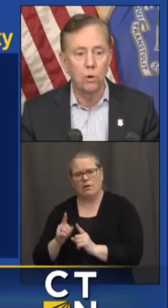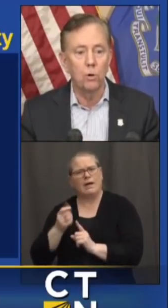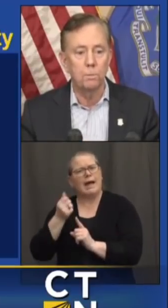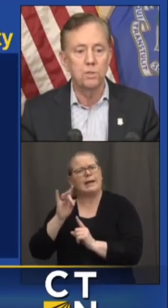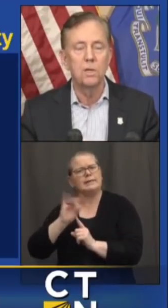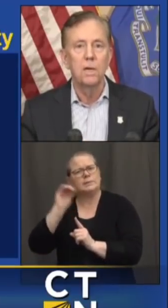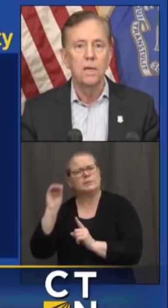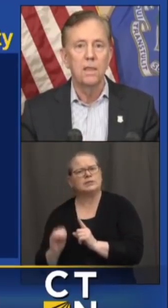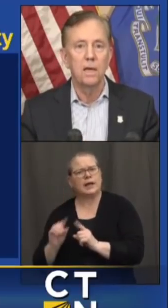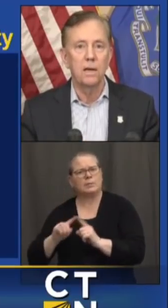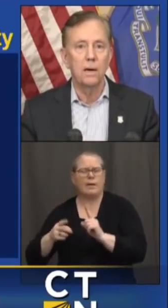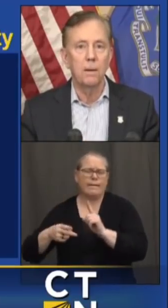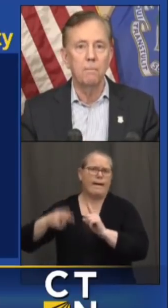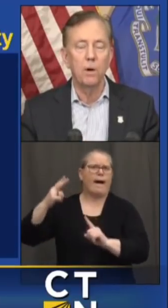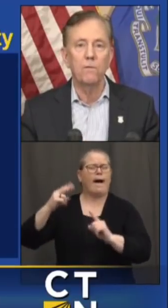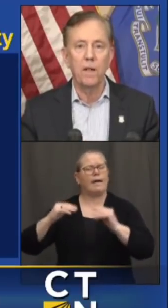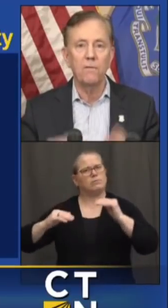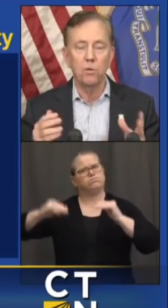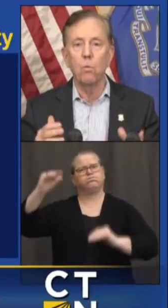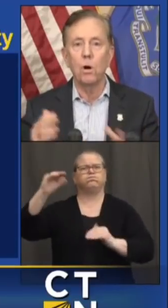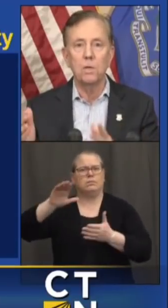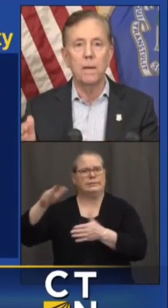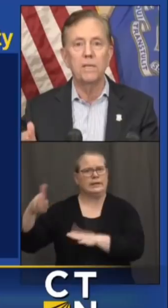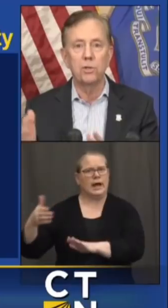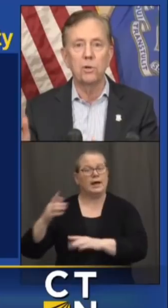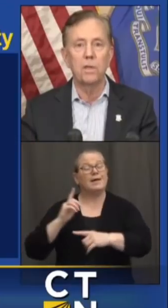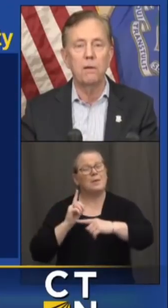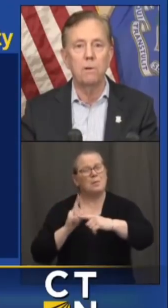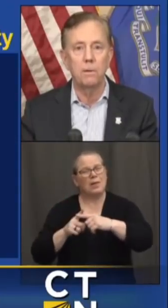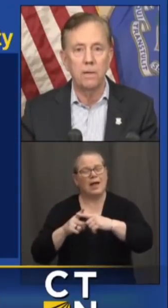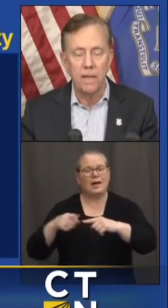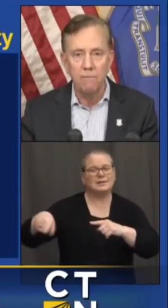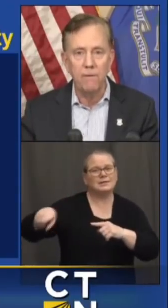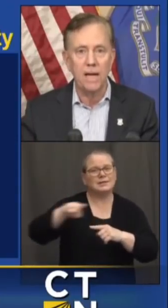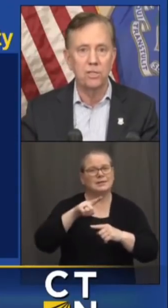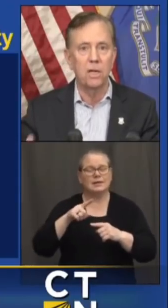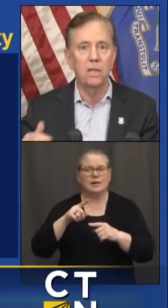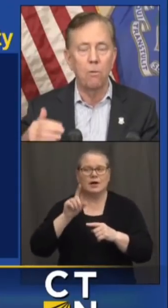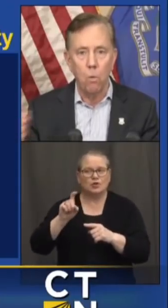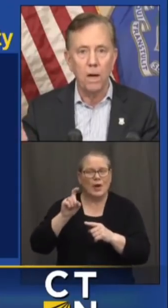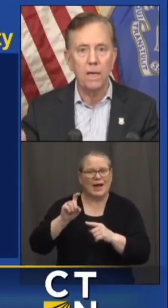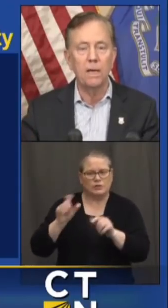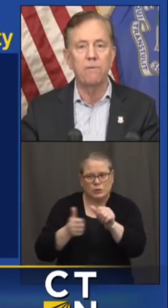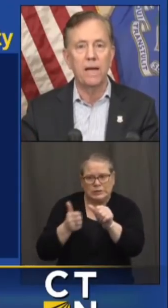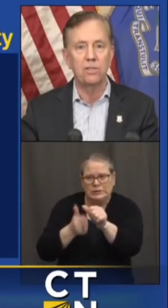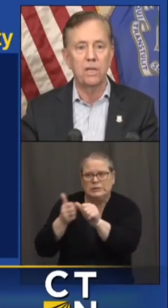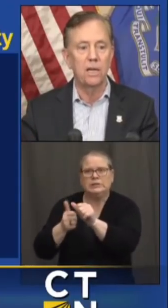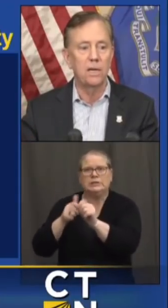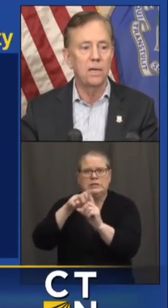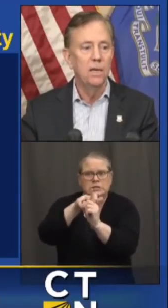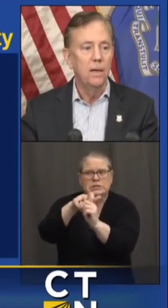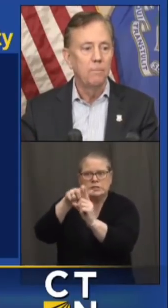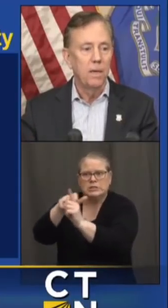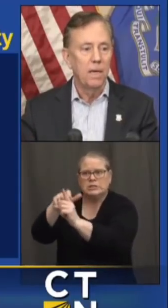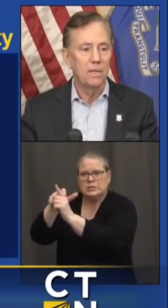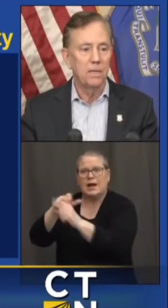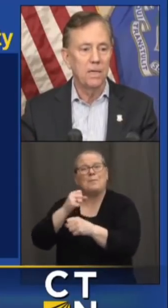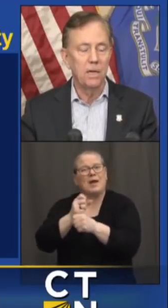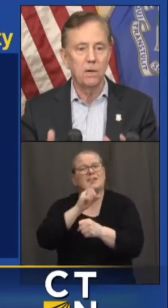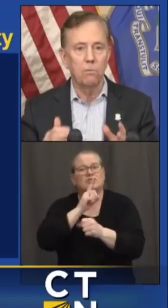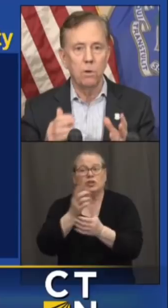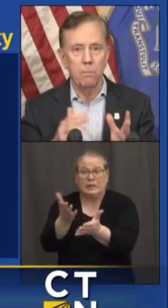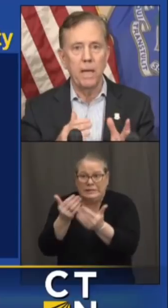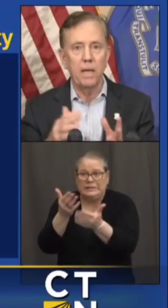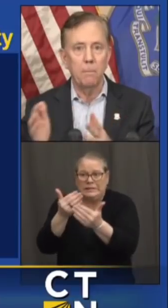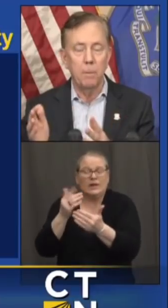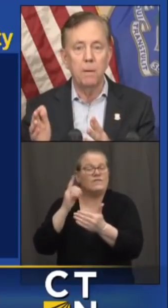vulnerable groups that we often have to work to make sure they get vaccinated. They want to get vaccinated. And